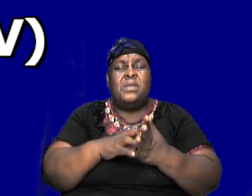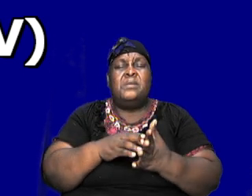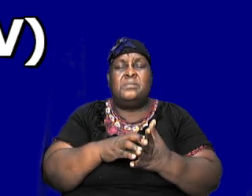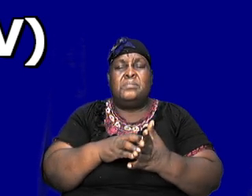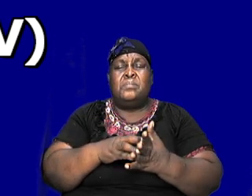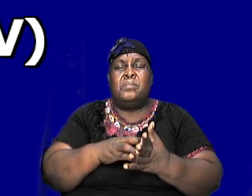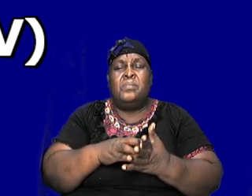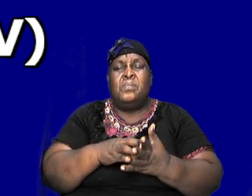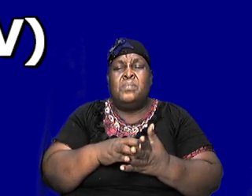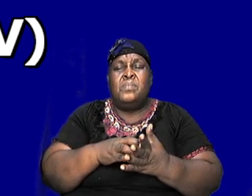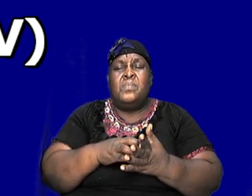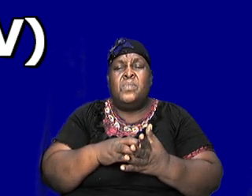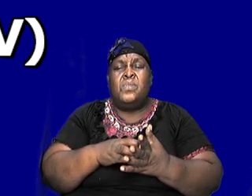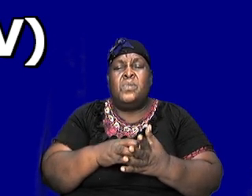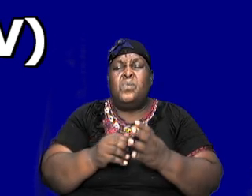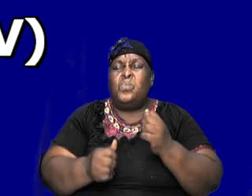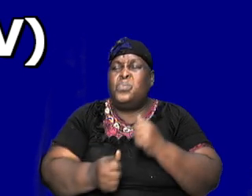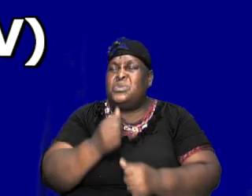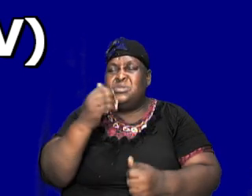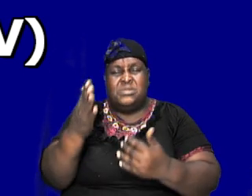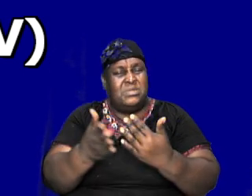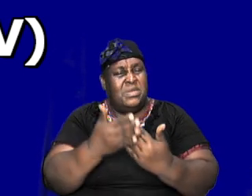said, which is easier?